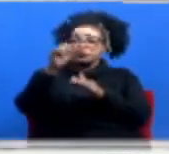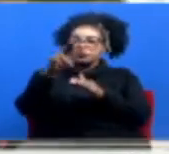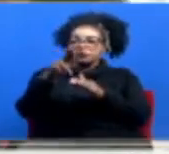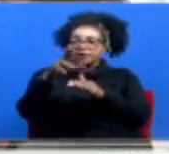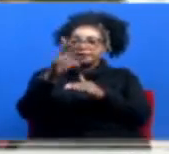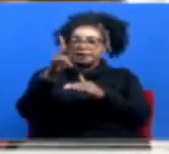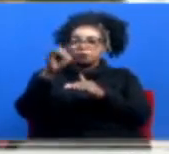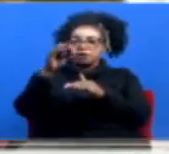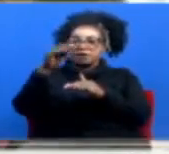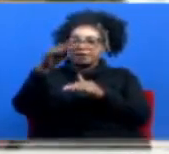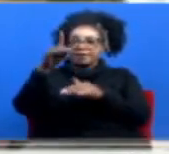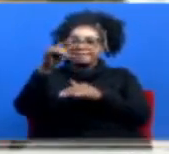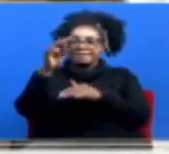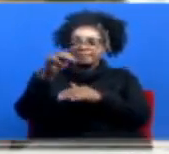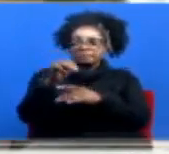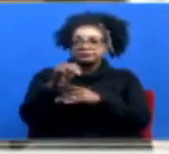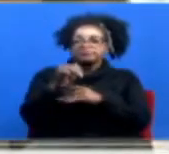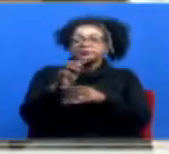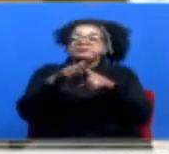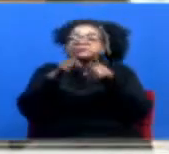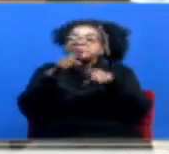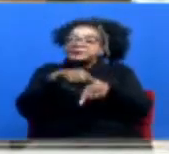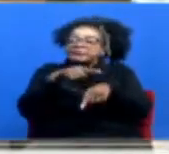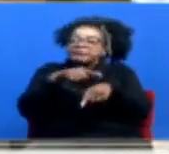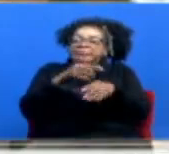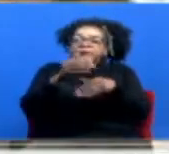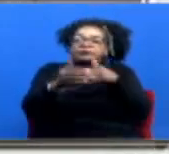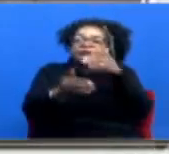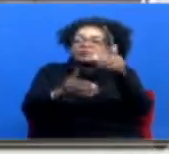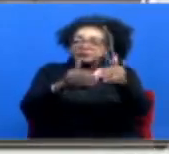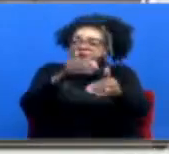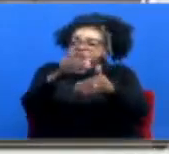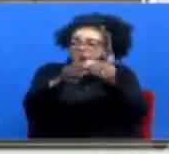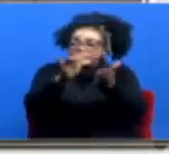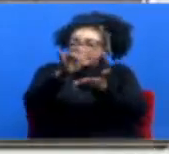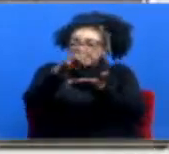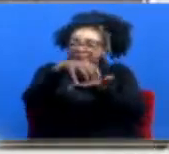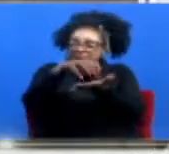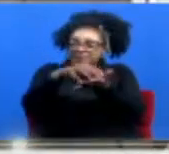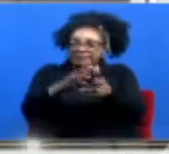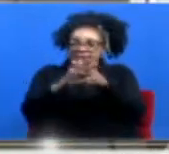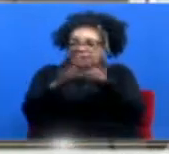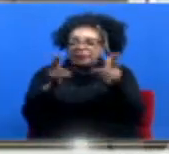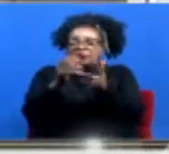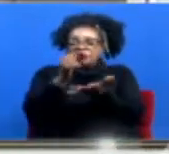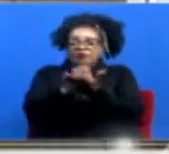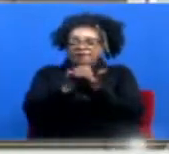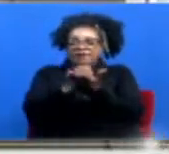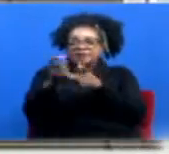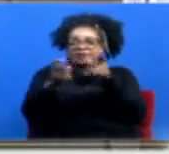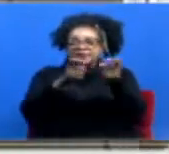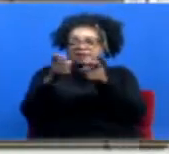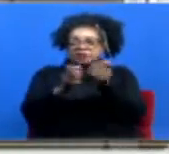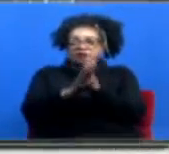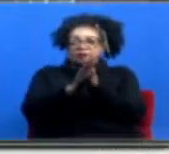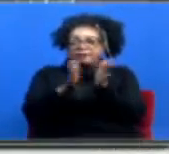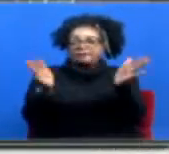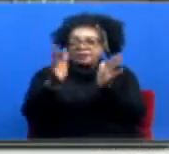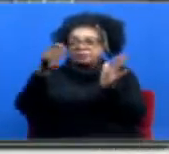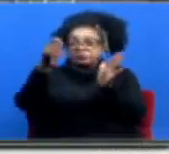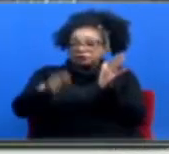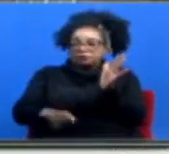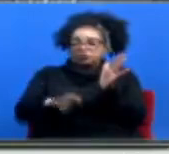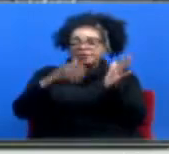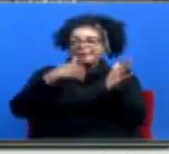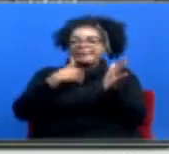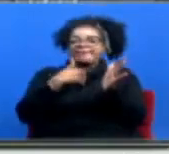dams. But when the proceedings into the case began, the Office of the Director of Public Prosecutions discharged a